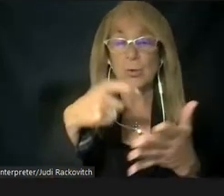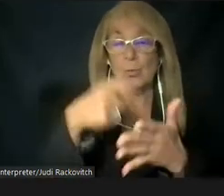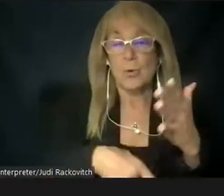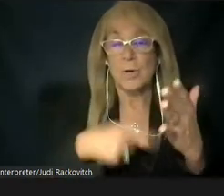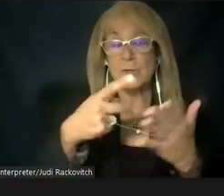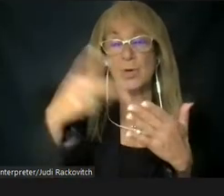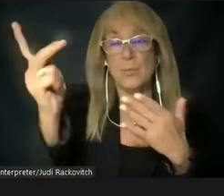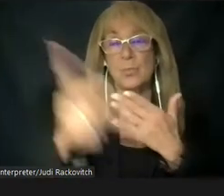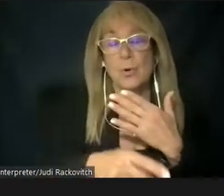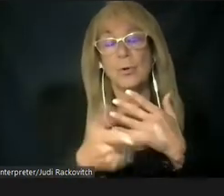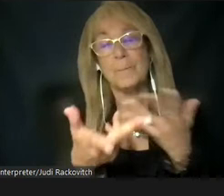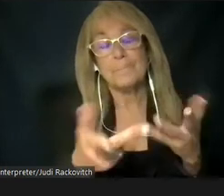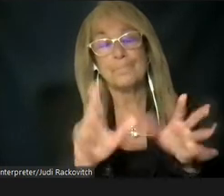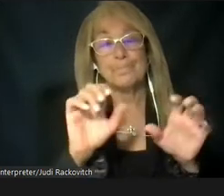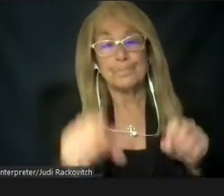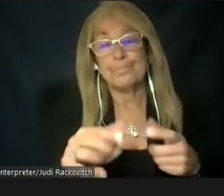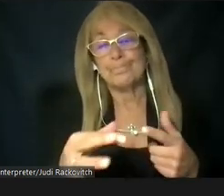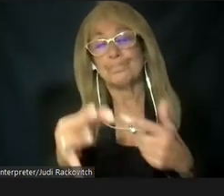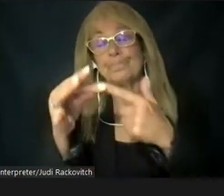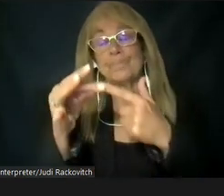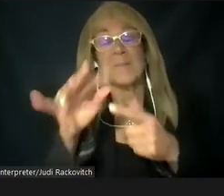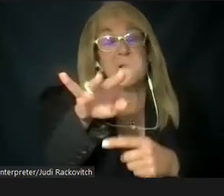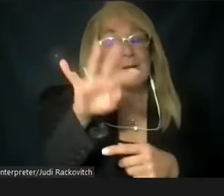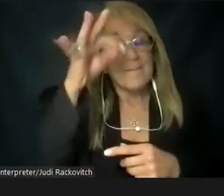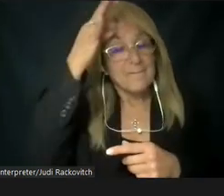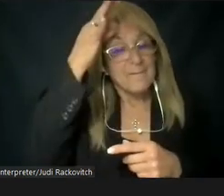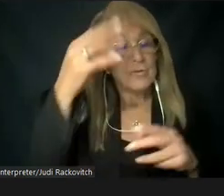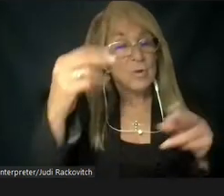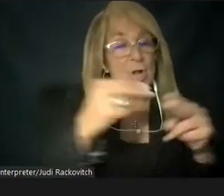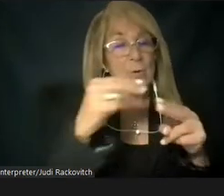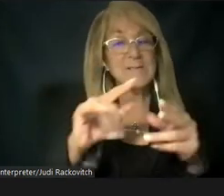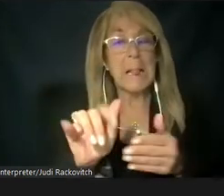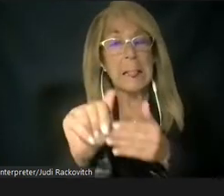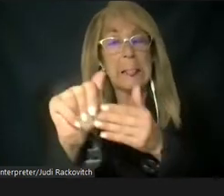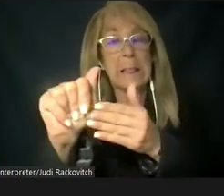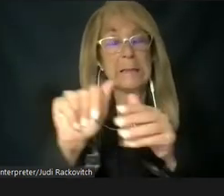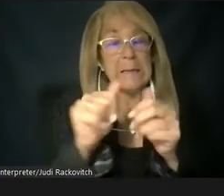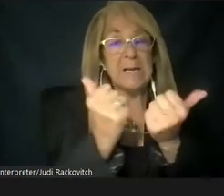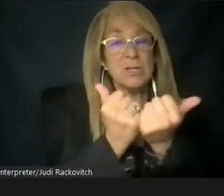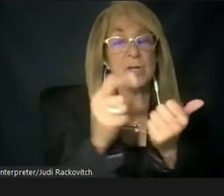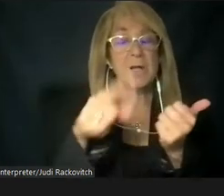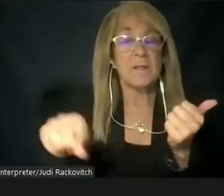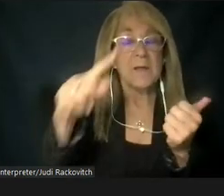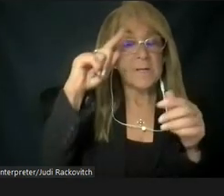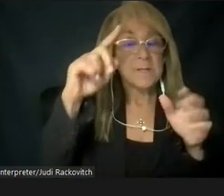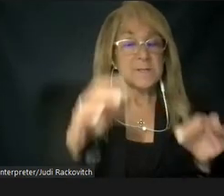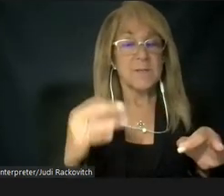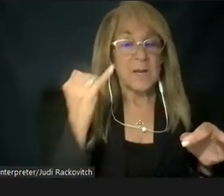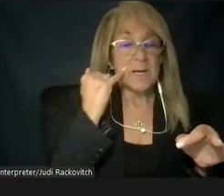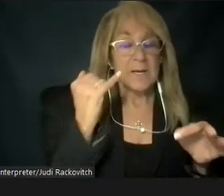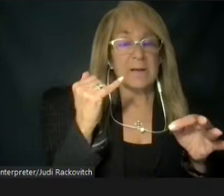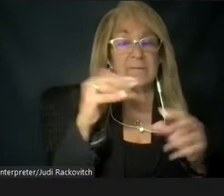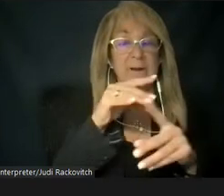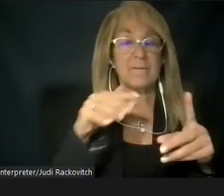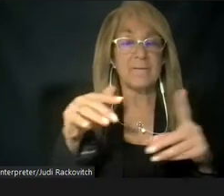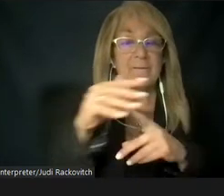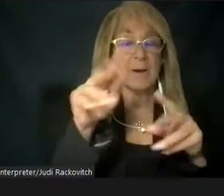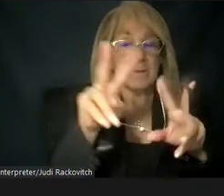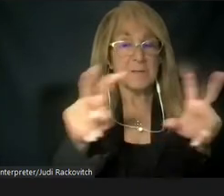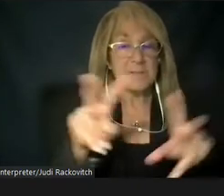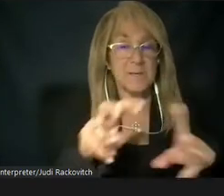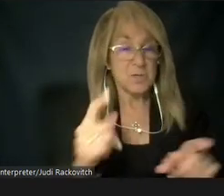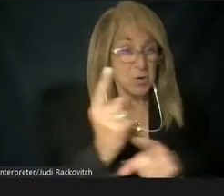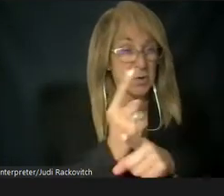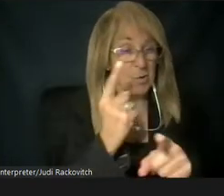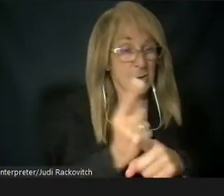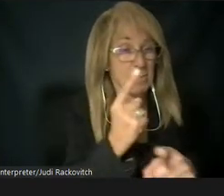Federal Highway Administration is the lead agency and has determined that an environmental assessment with extensive outreach is the appropriate level of environmental